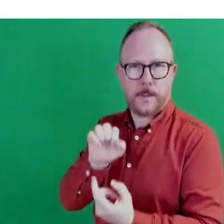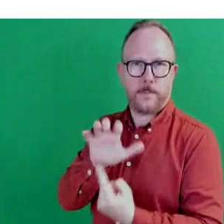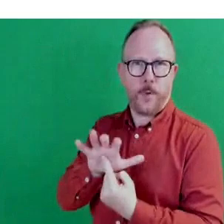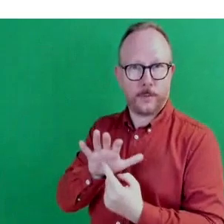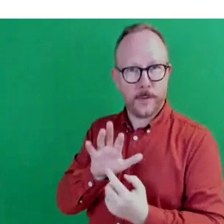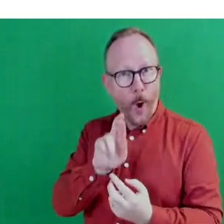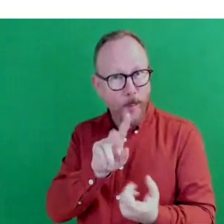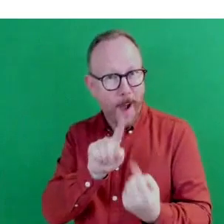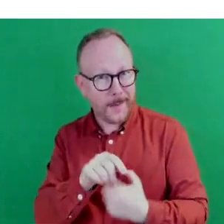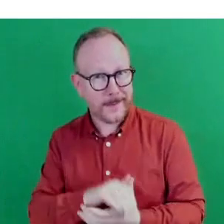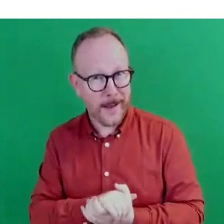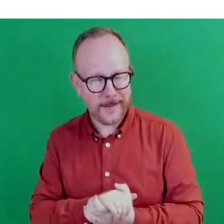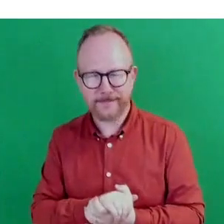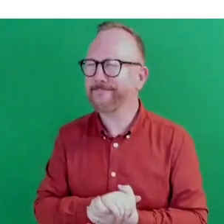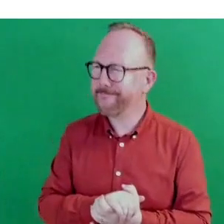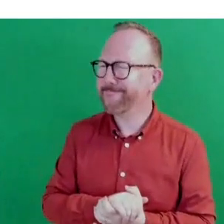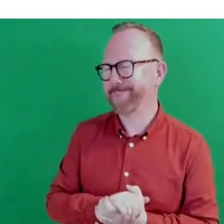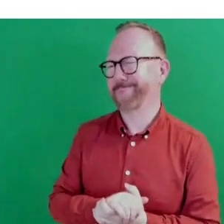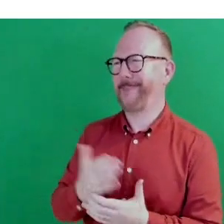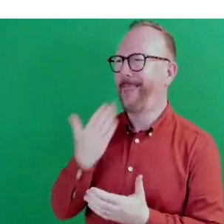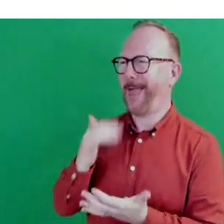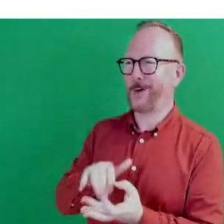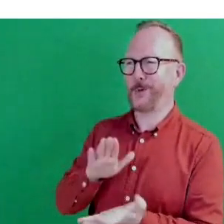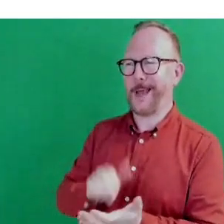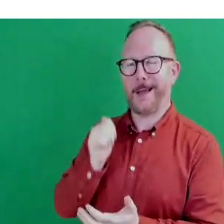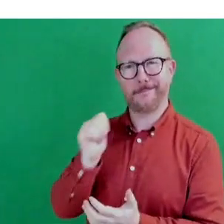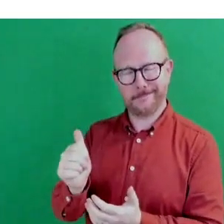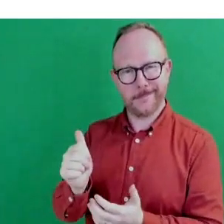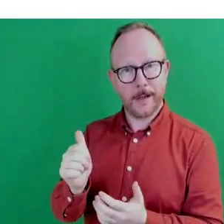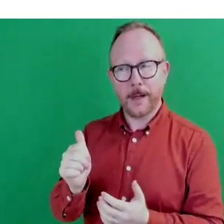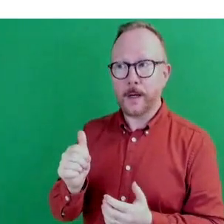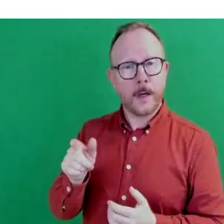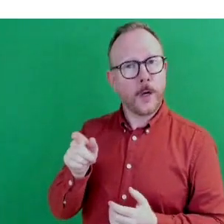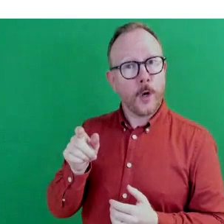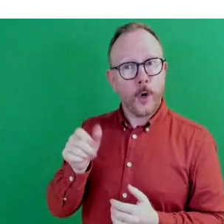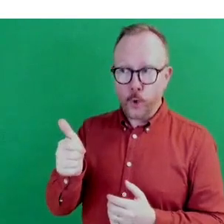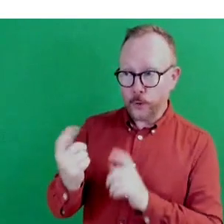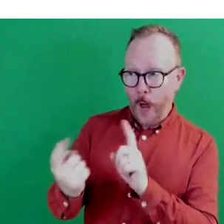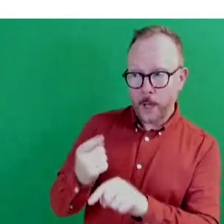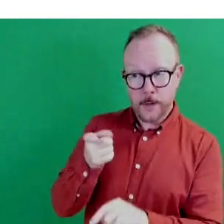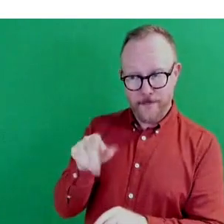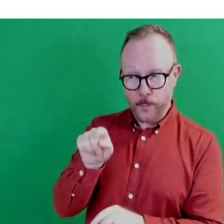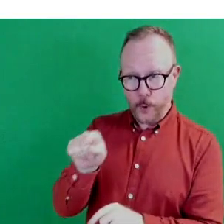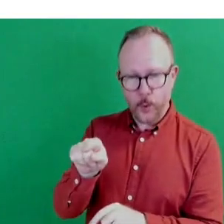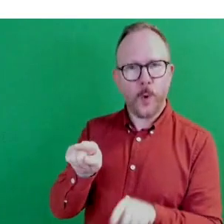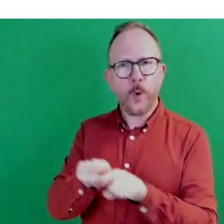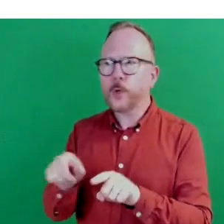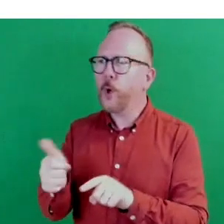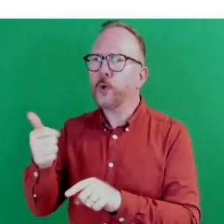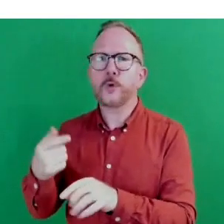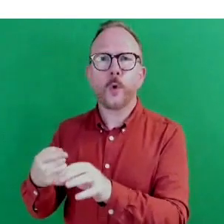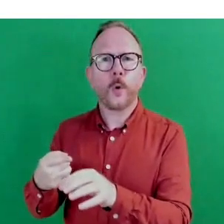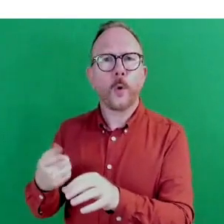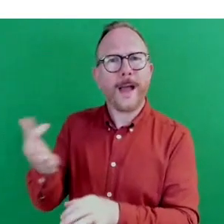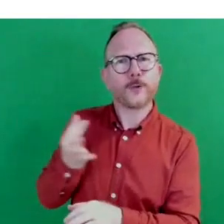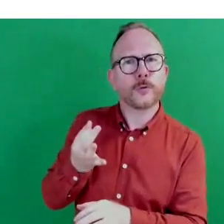Thank you, Sam. Yeah, I think that's a good answer, and I do think it's a good question in a way, because I think your personal qualities are really what's kind of